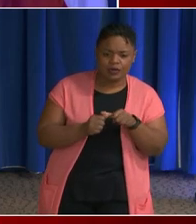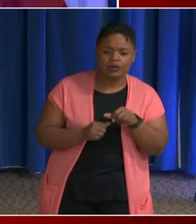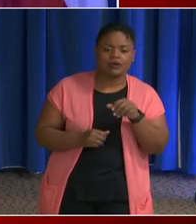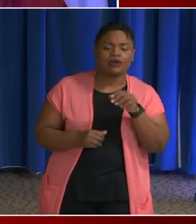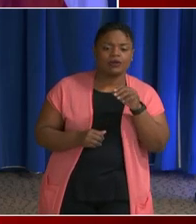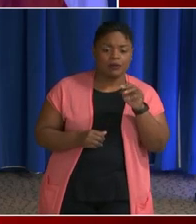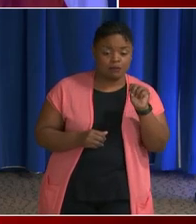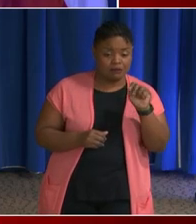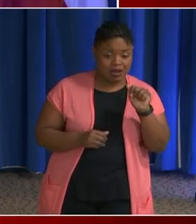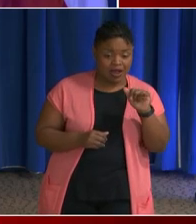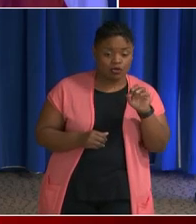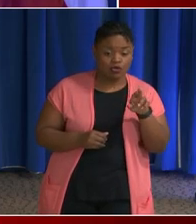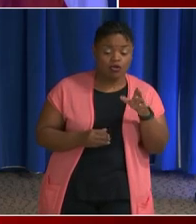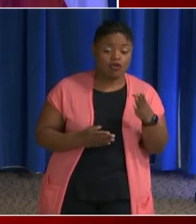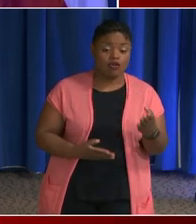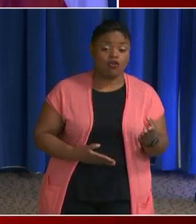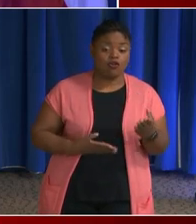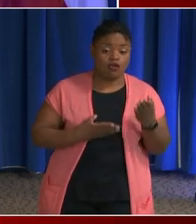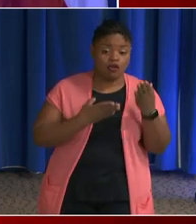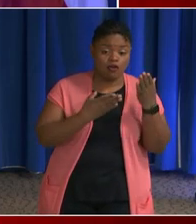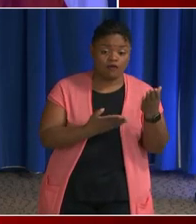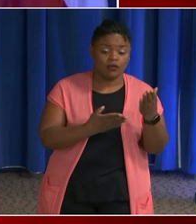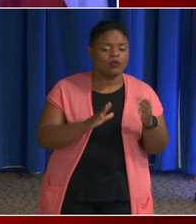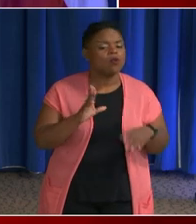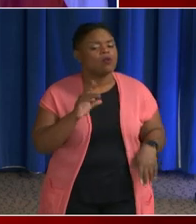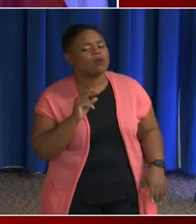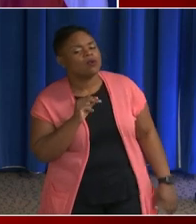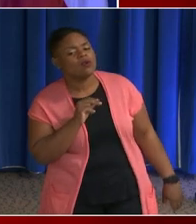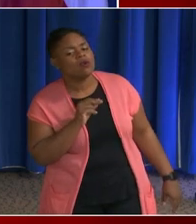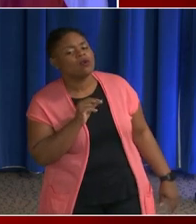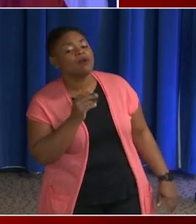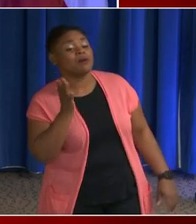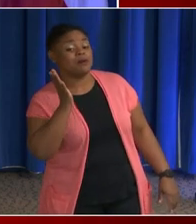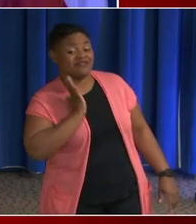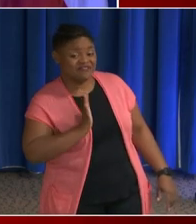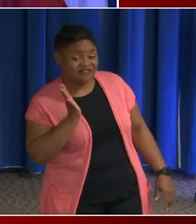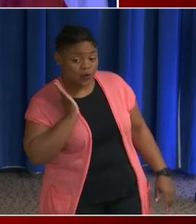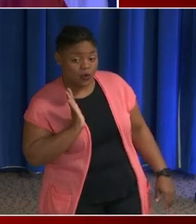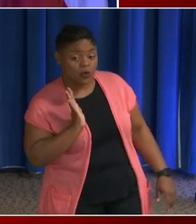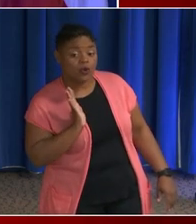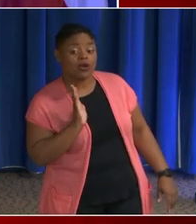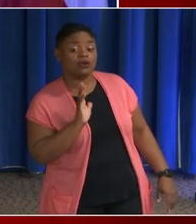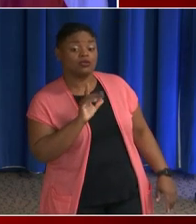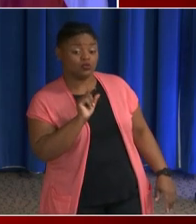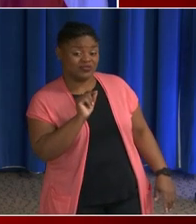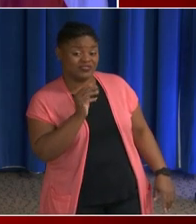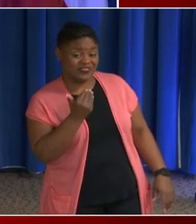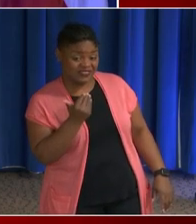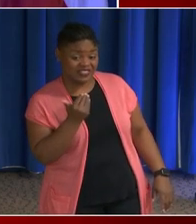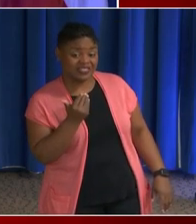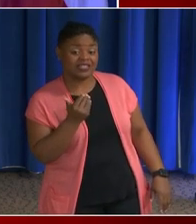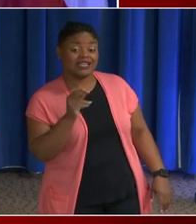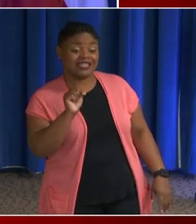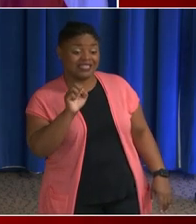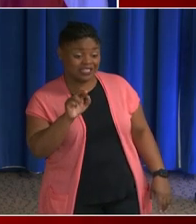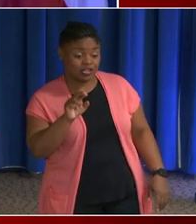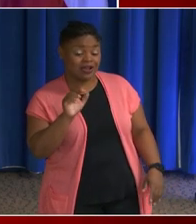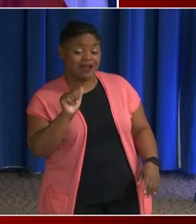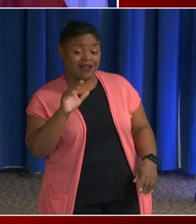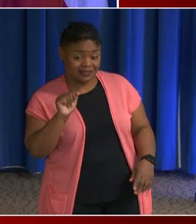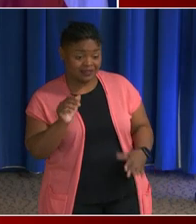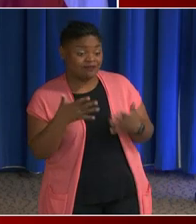cameras separate from the NEAR Act. The question is, was there anything that couldn't make it into the NEAR Act that you think now with the political conditions can pass